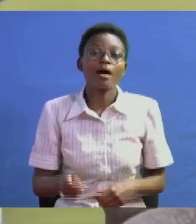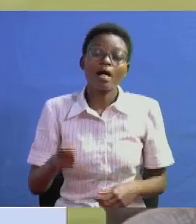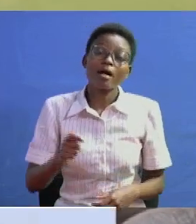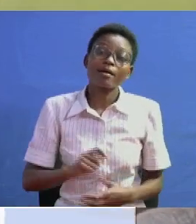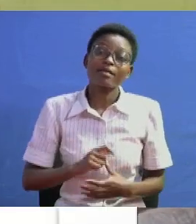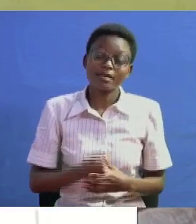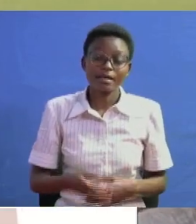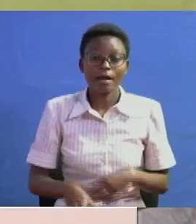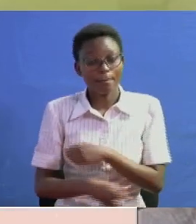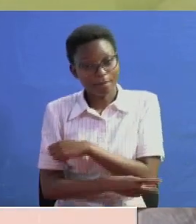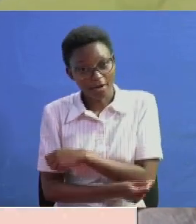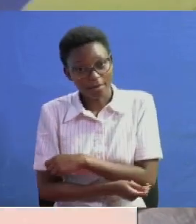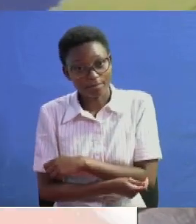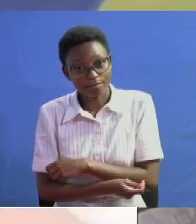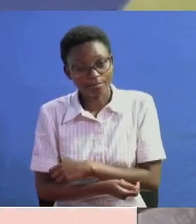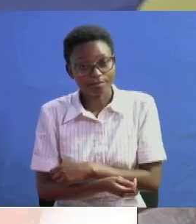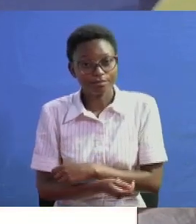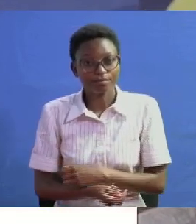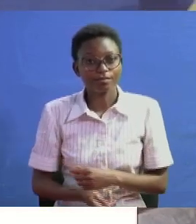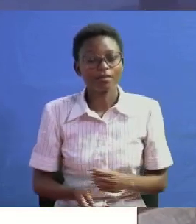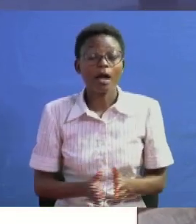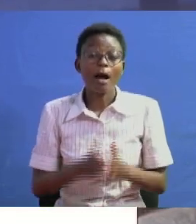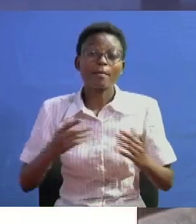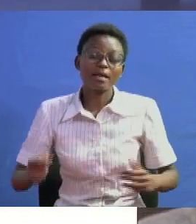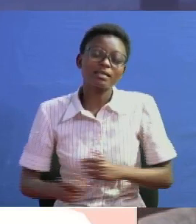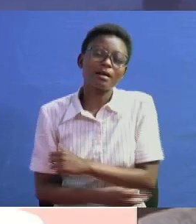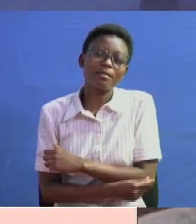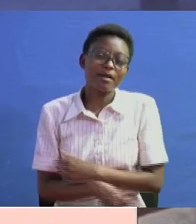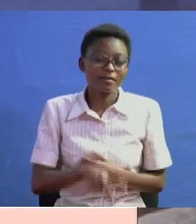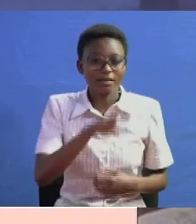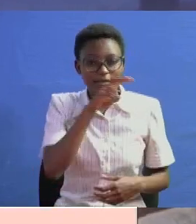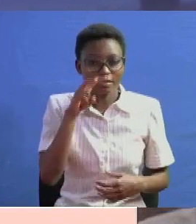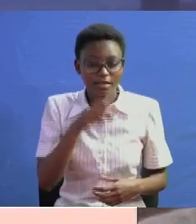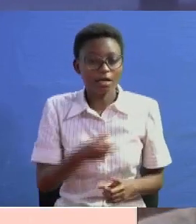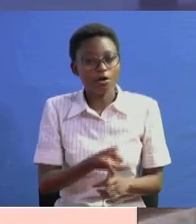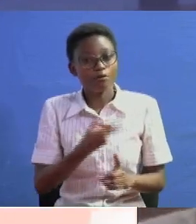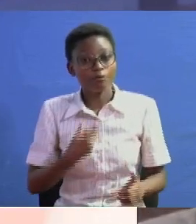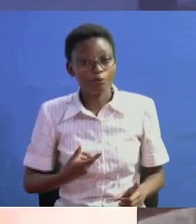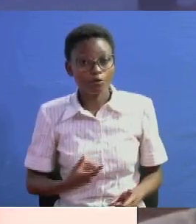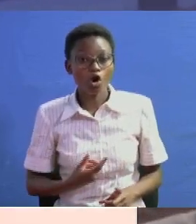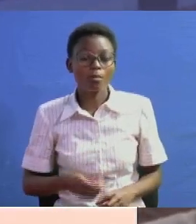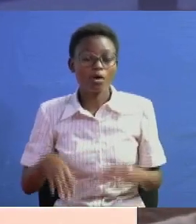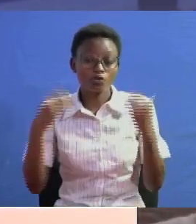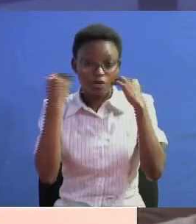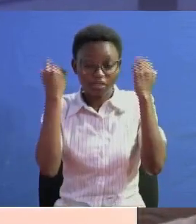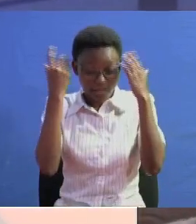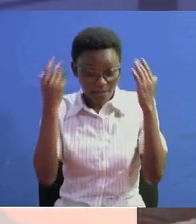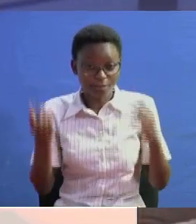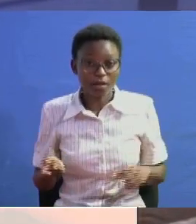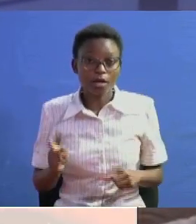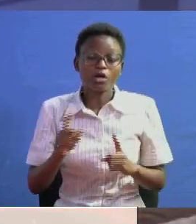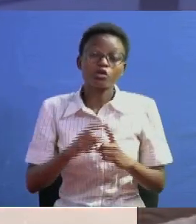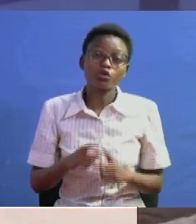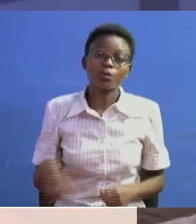with vehicles for yourself? That is the biggest bribe we have seen from the executive to the judiciary, and we are saying, kwa